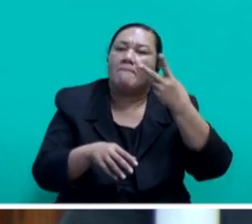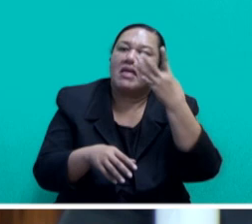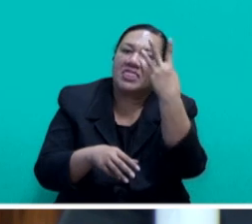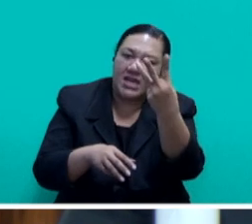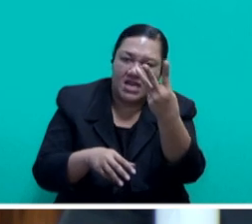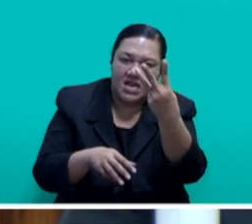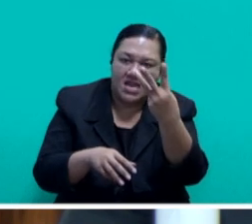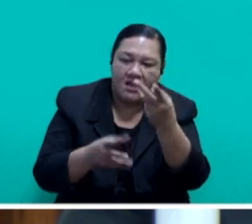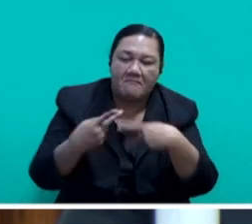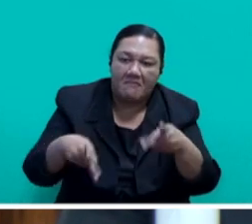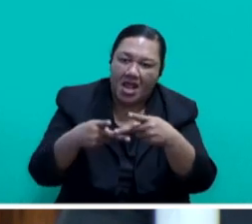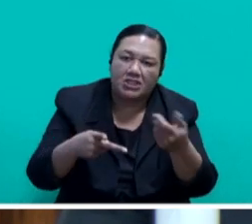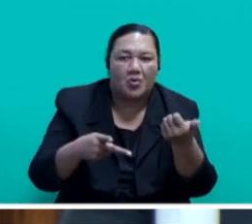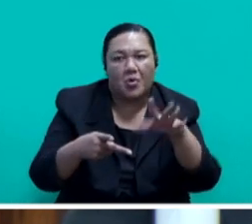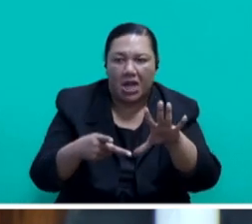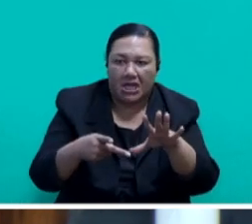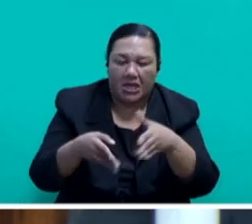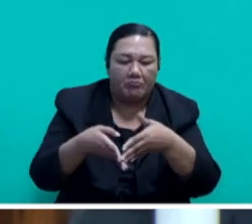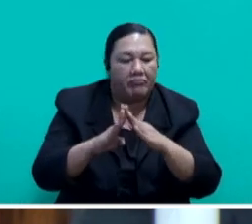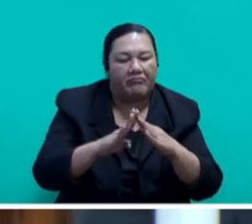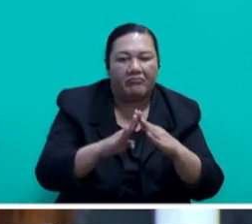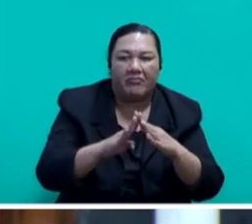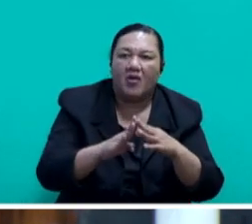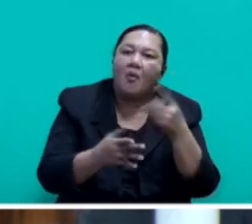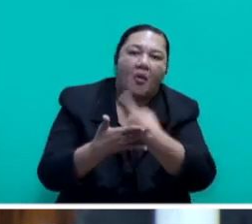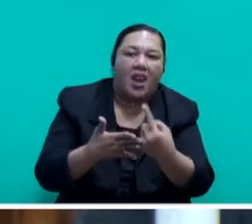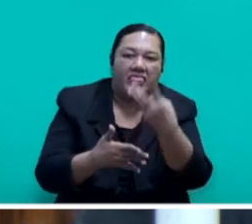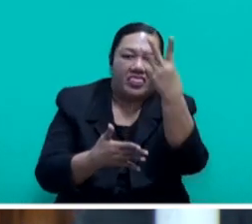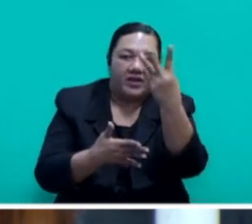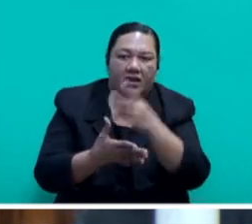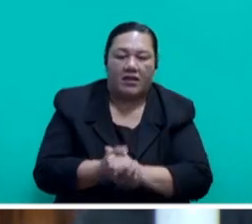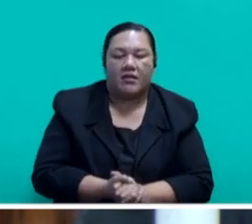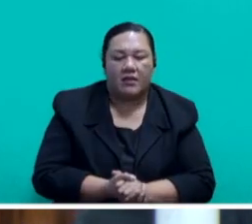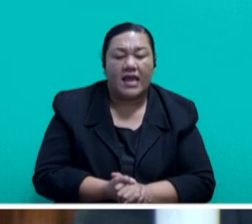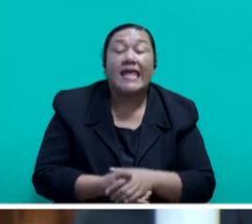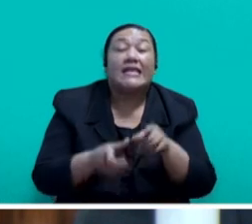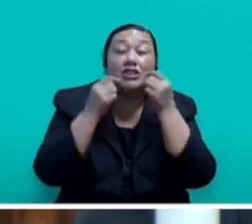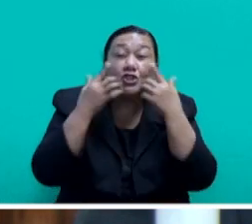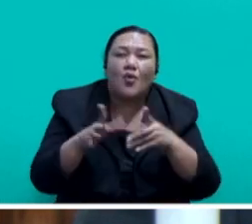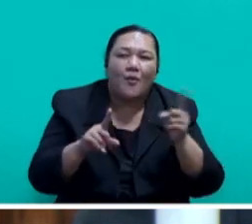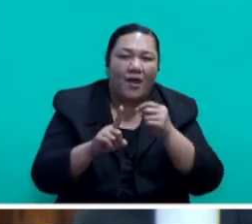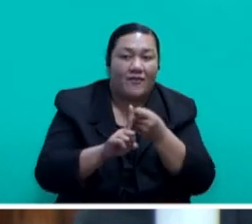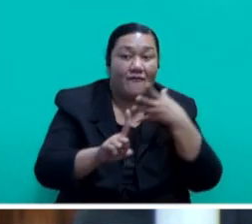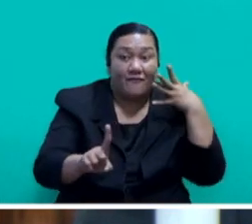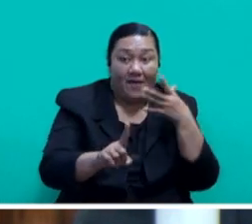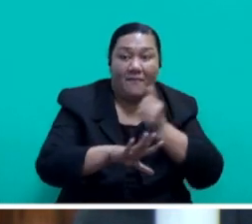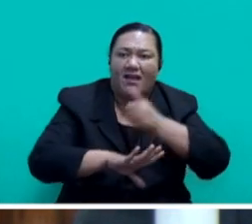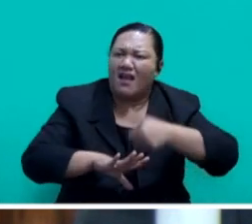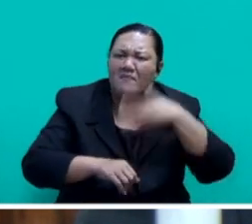the formalization process. This indicates that the former government did not have the political will to